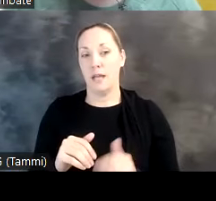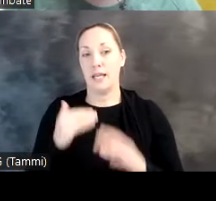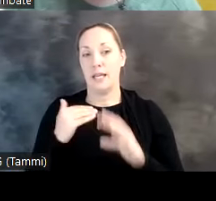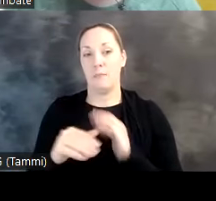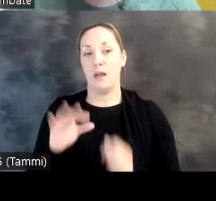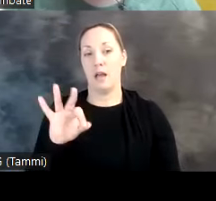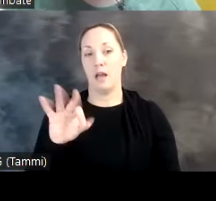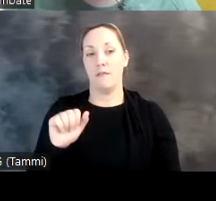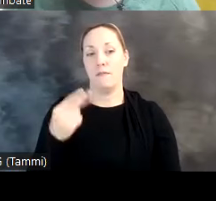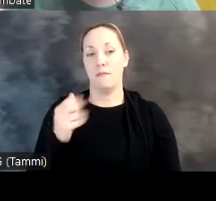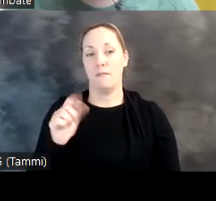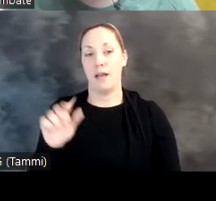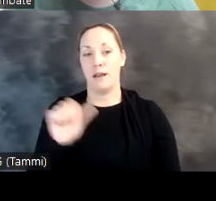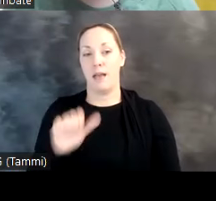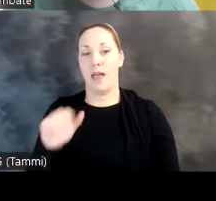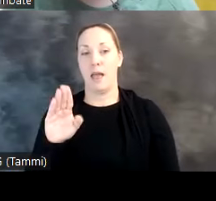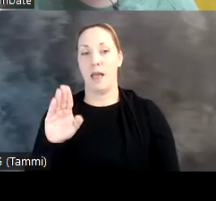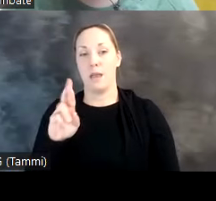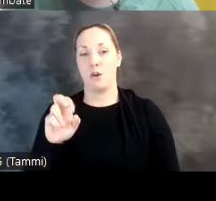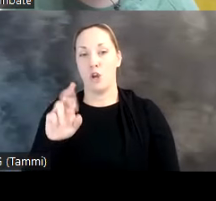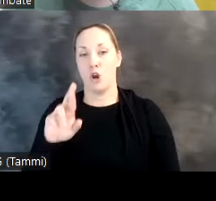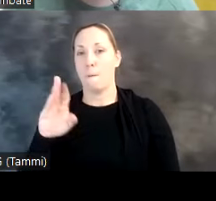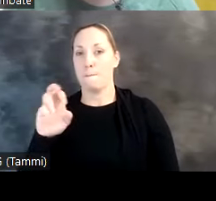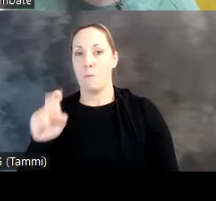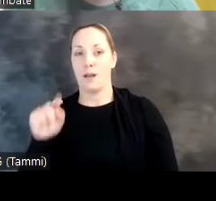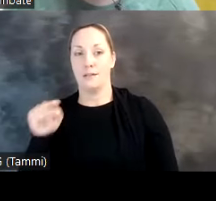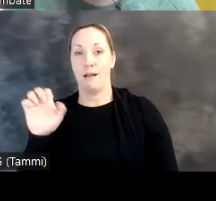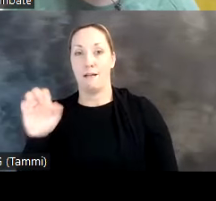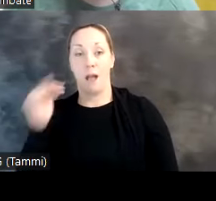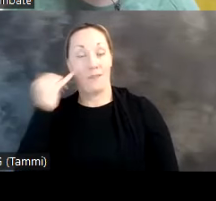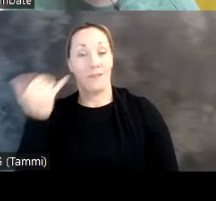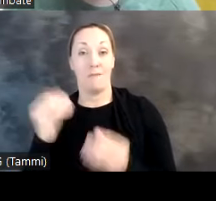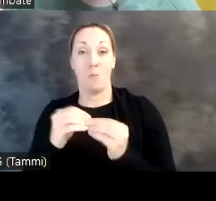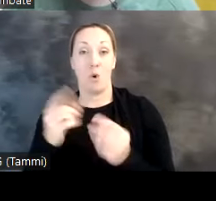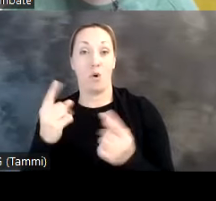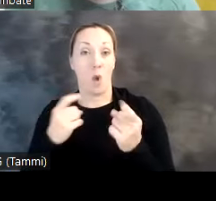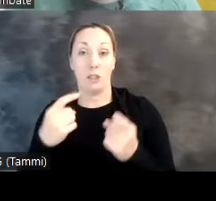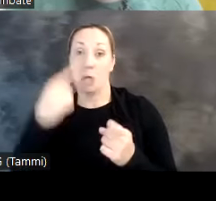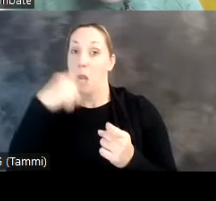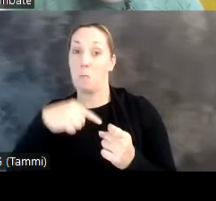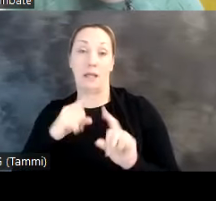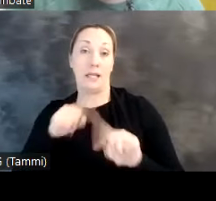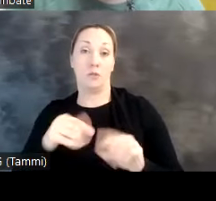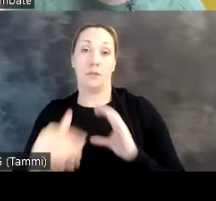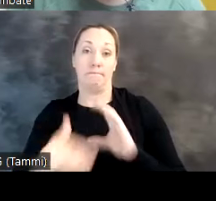you have any more questions, I'll be happy to answer it and connect with. Yeah.